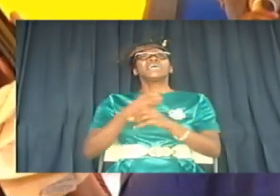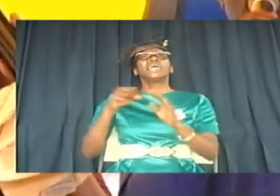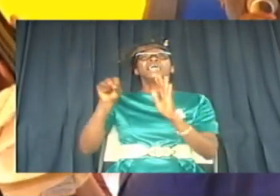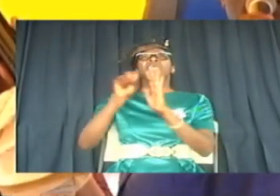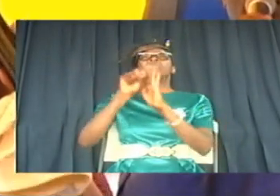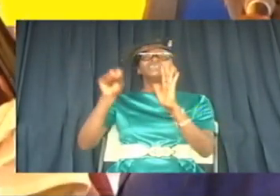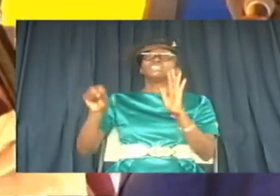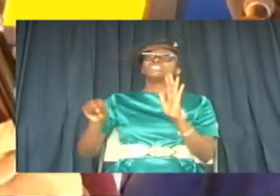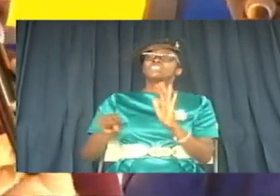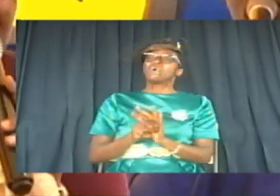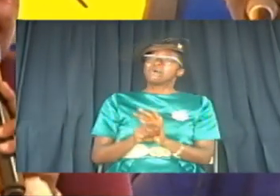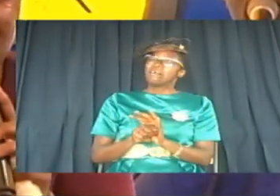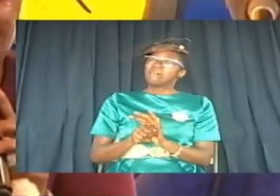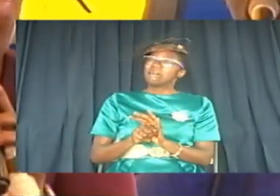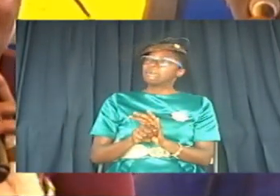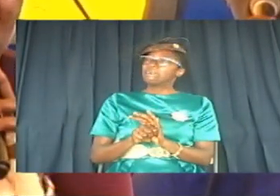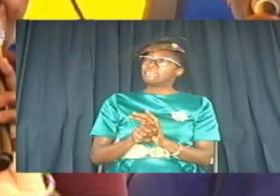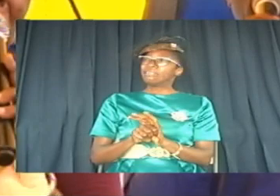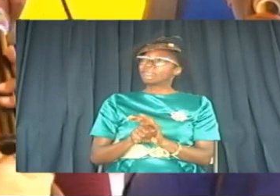creation,